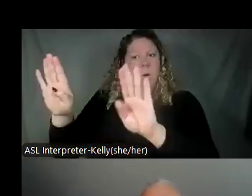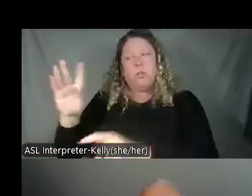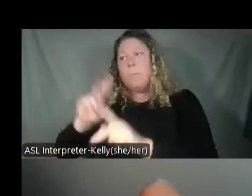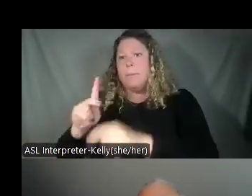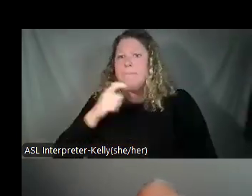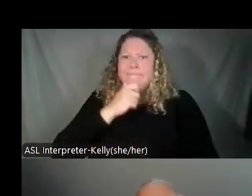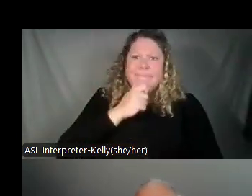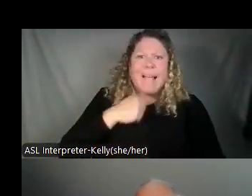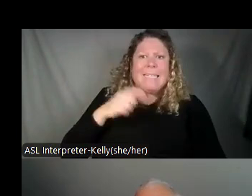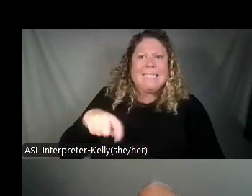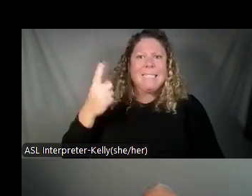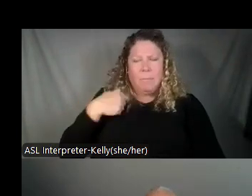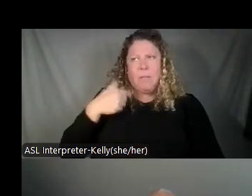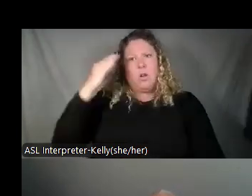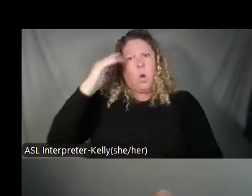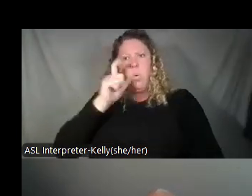that they need.